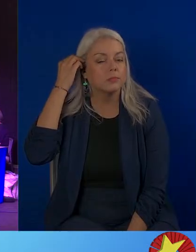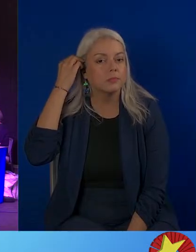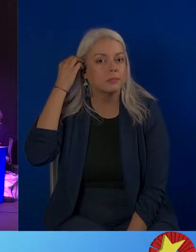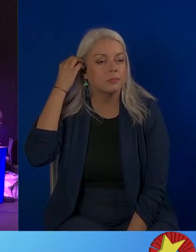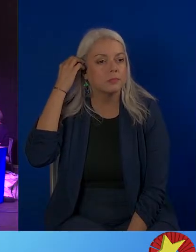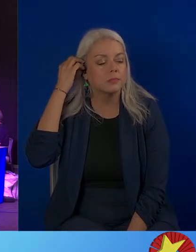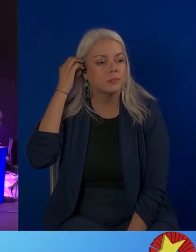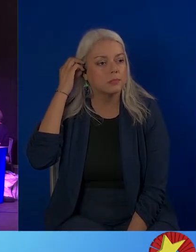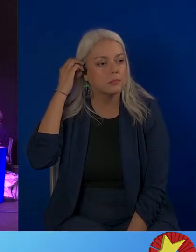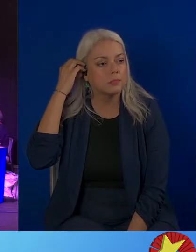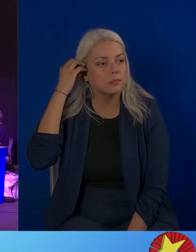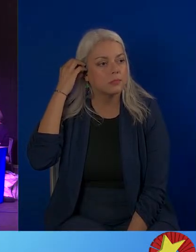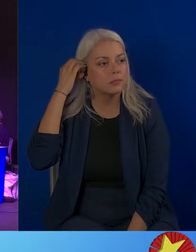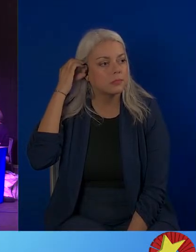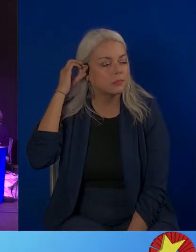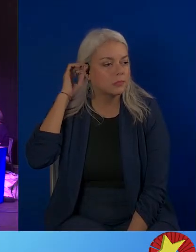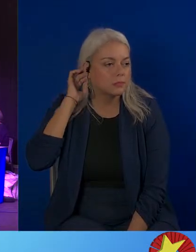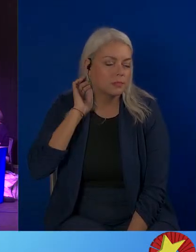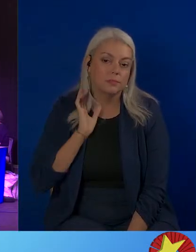I think we're done.